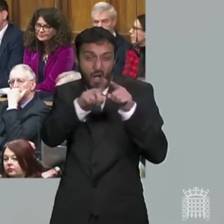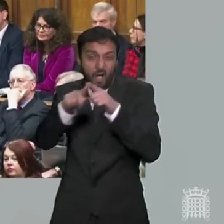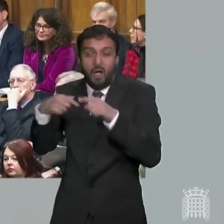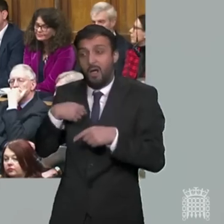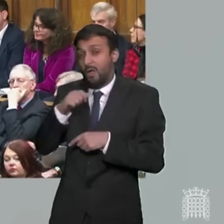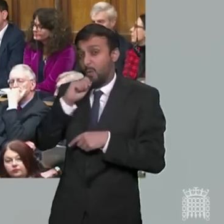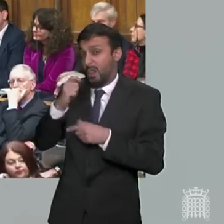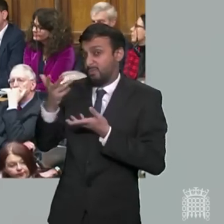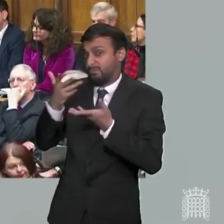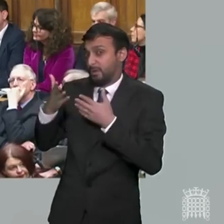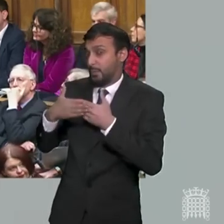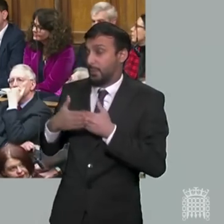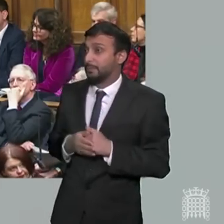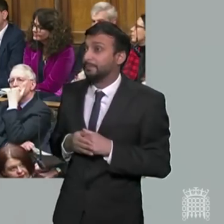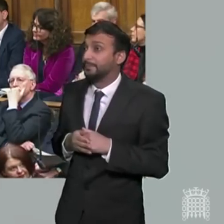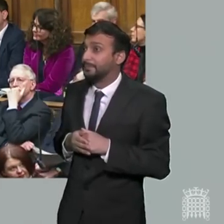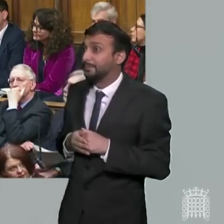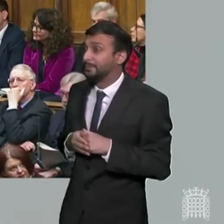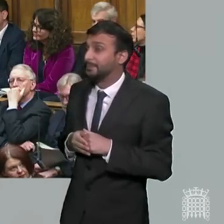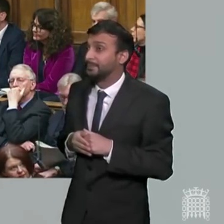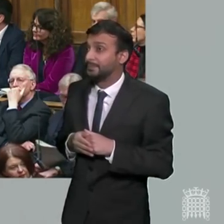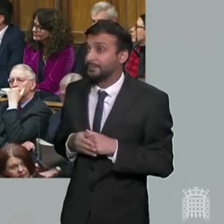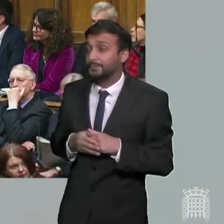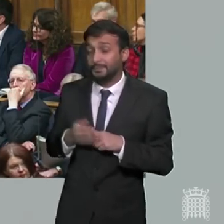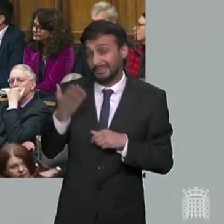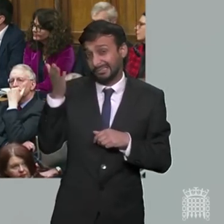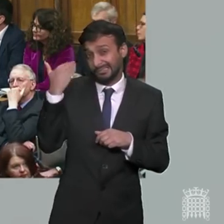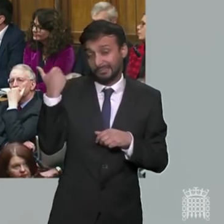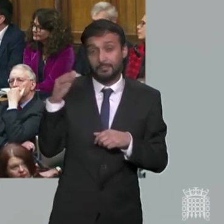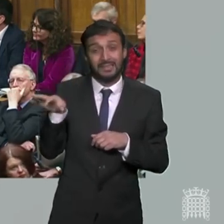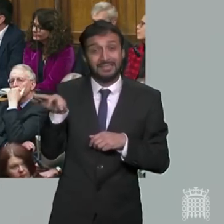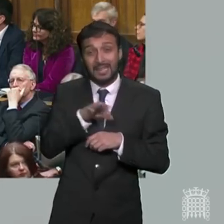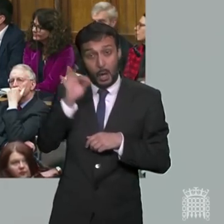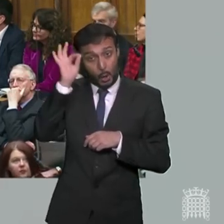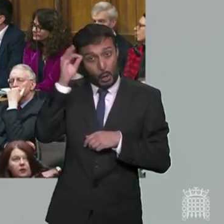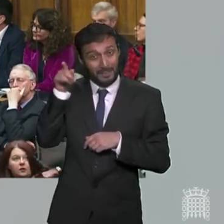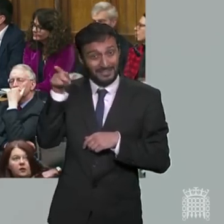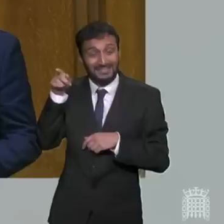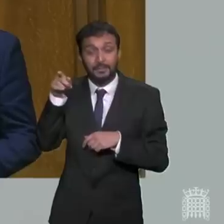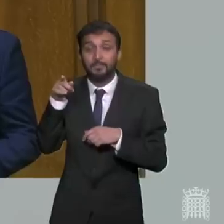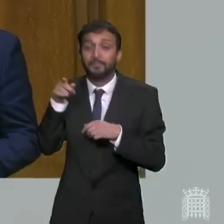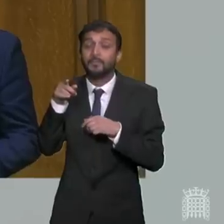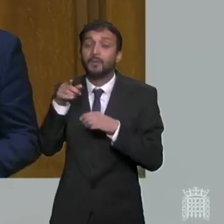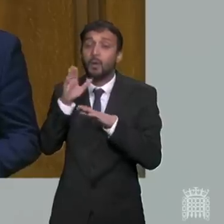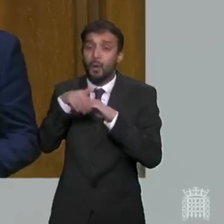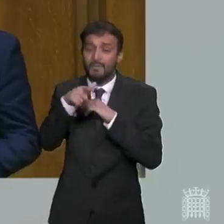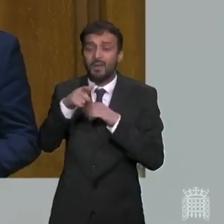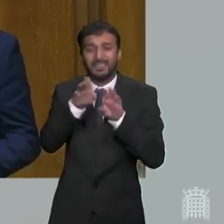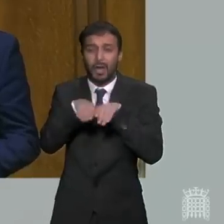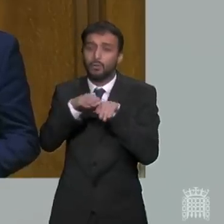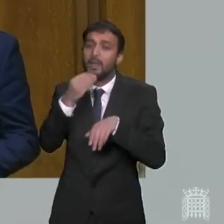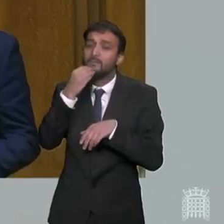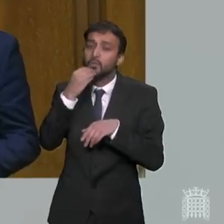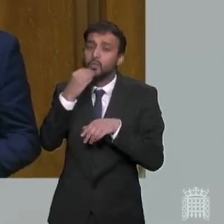Thank you, Mr. Speaker. A recent effort of the Select Committees, both the author of the Government's own National Food Strategy and the United Nations